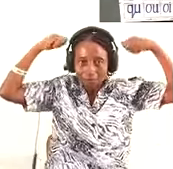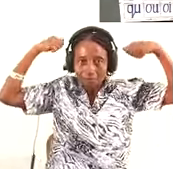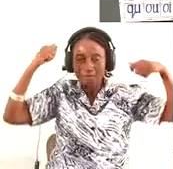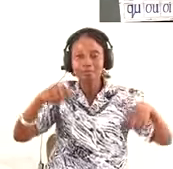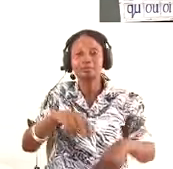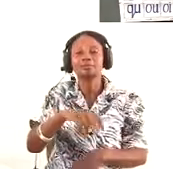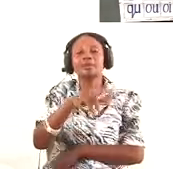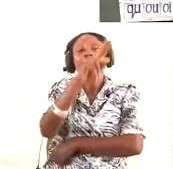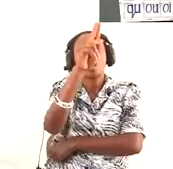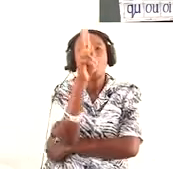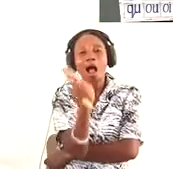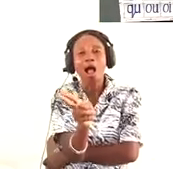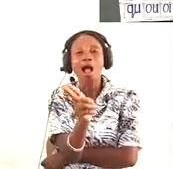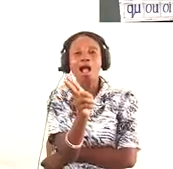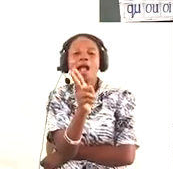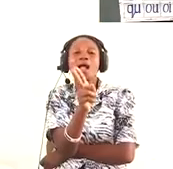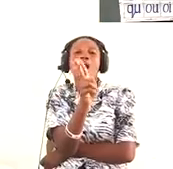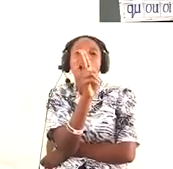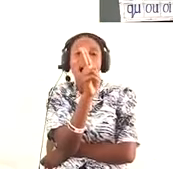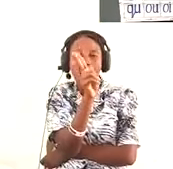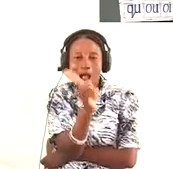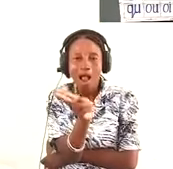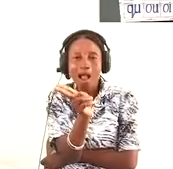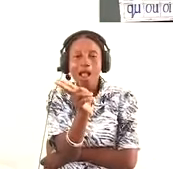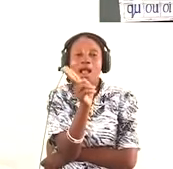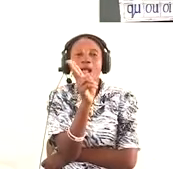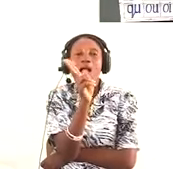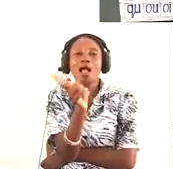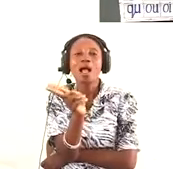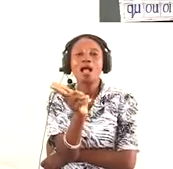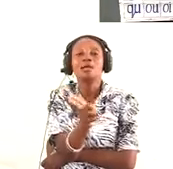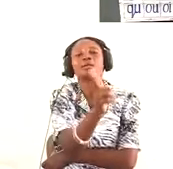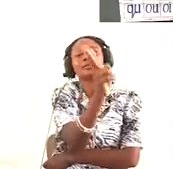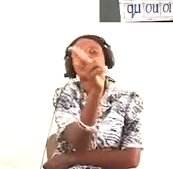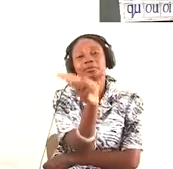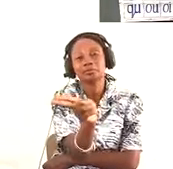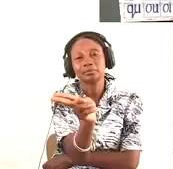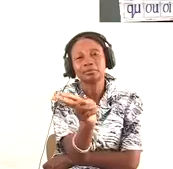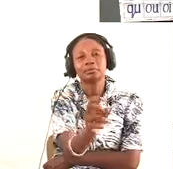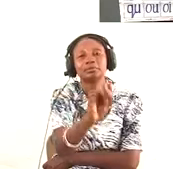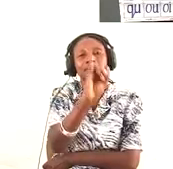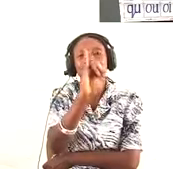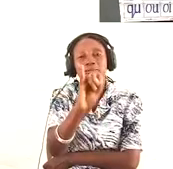What is the sound? What is it? As in what? Hip.